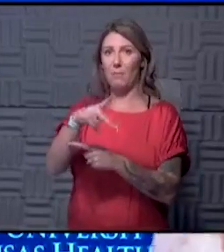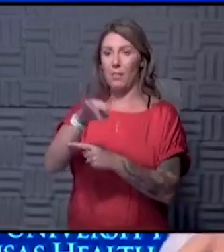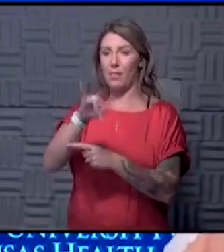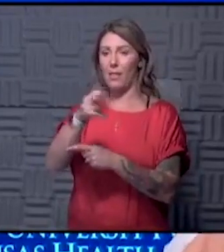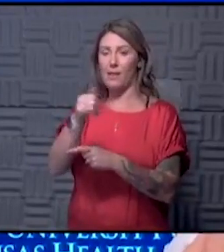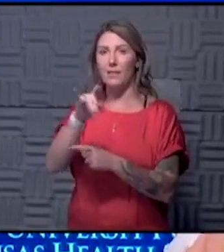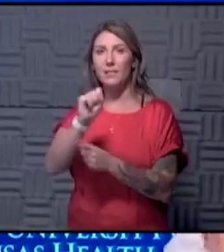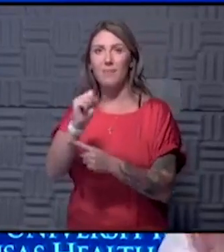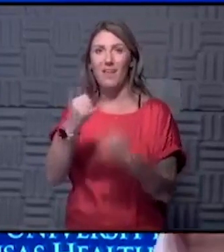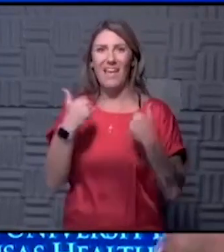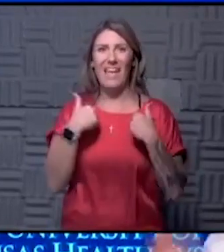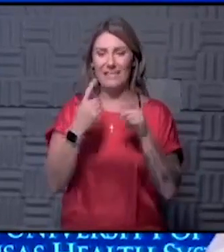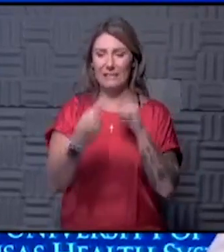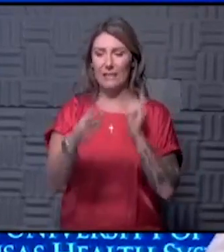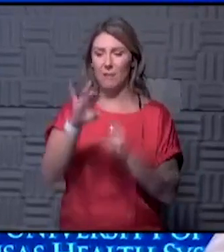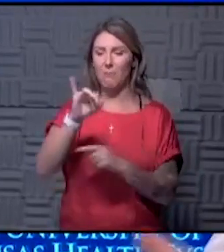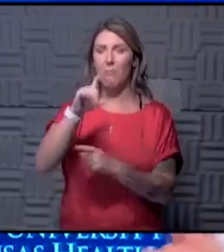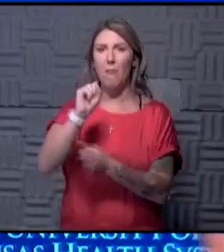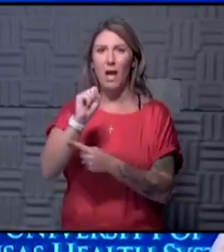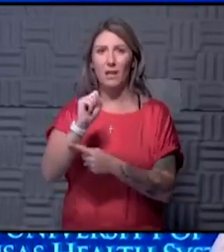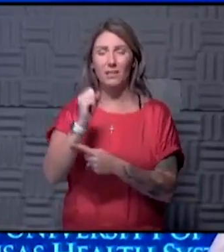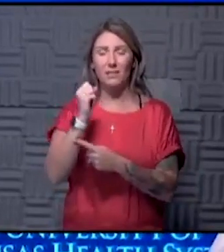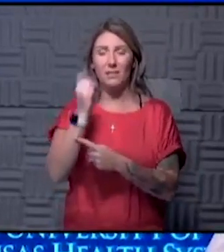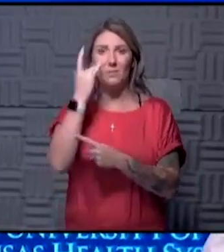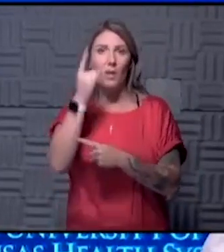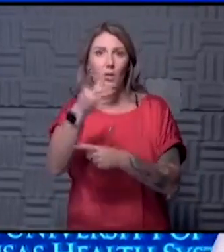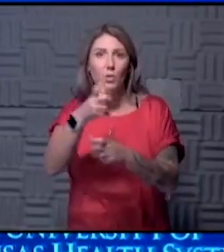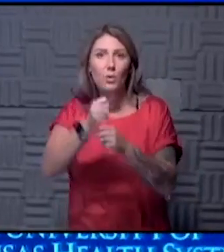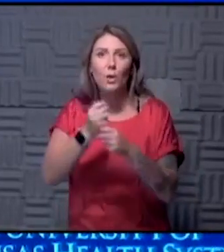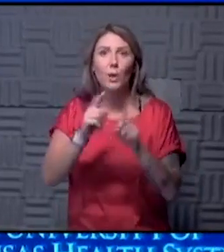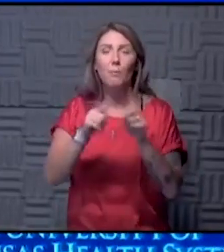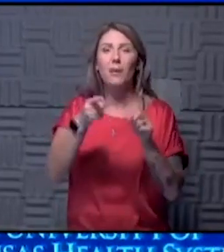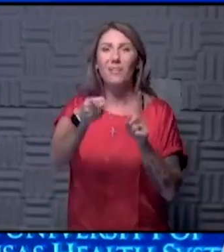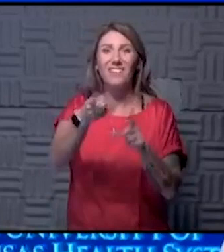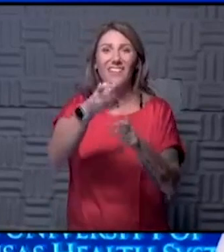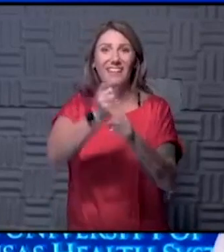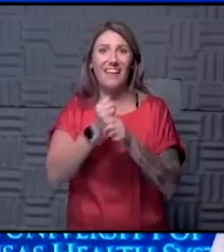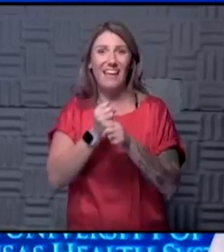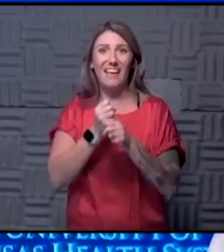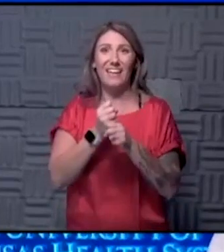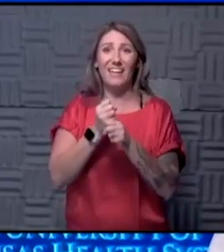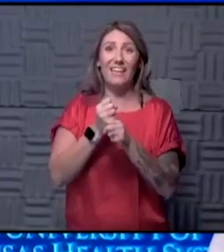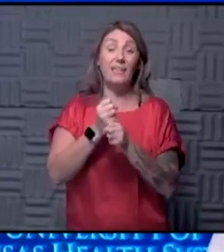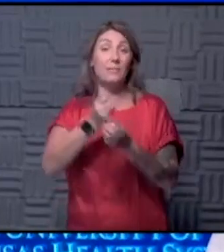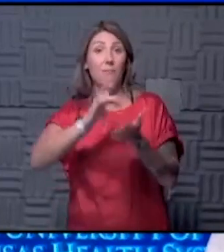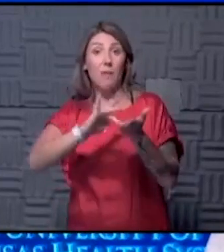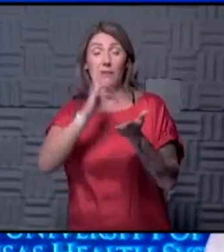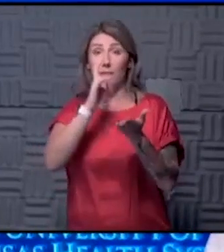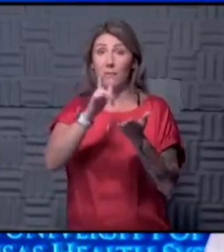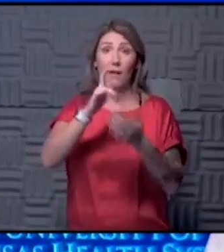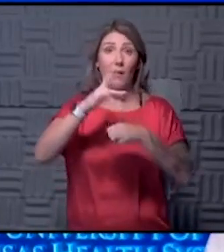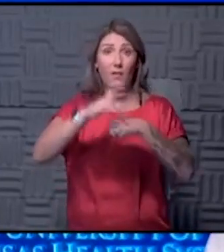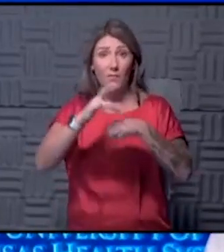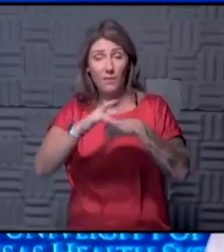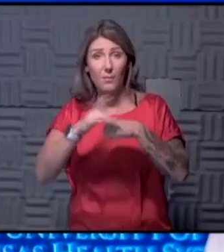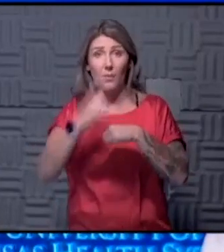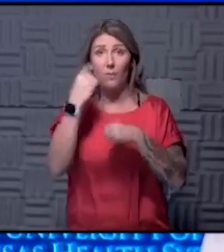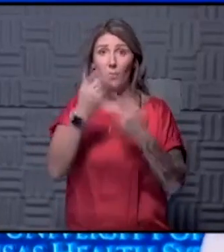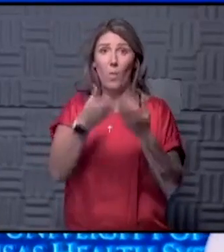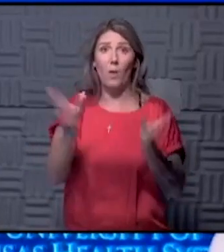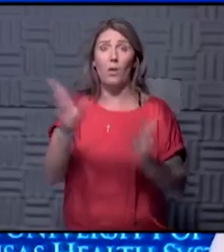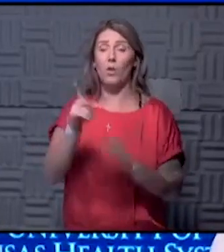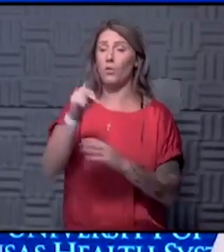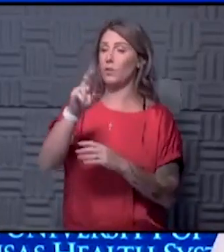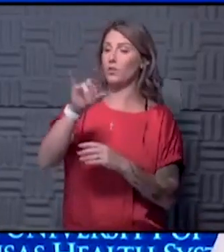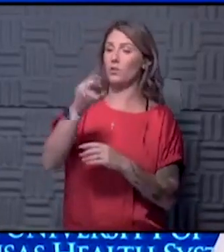has antibodies in it. That's really why you get it. And what he did get was a drug that's not available to the general public called Regeneron. Regeneron is a drug that's